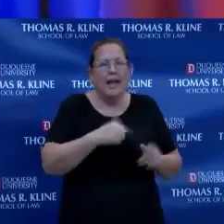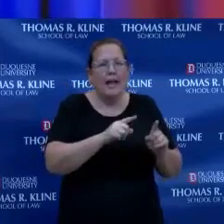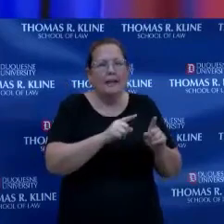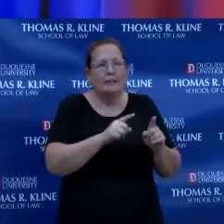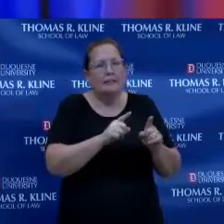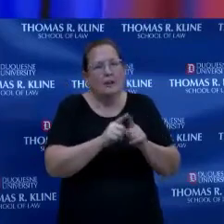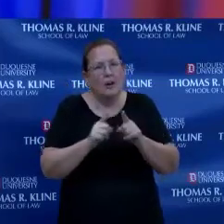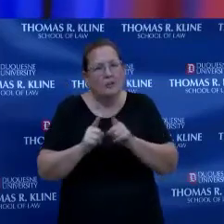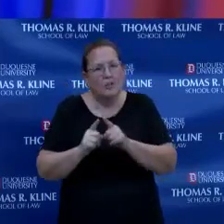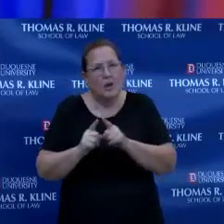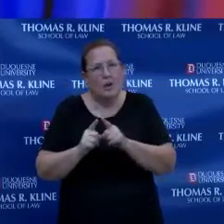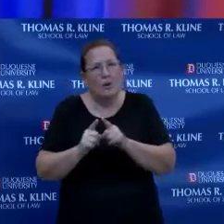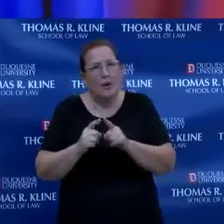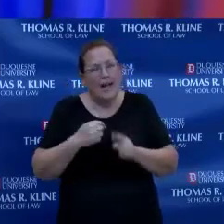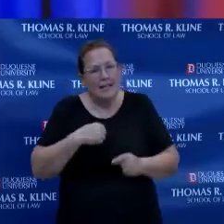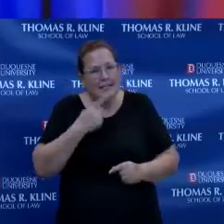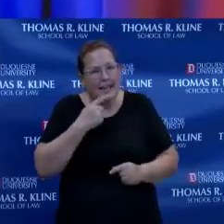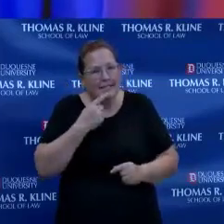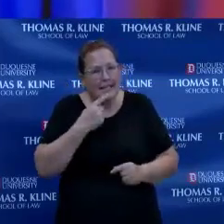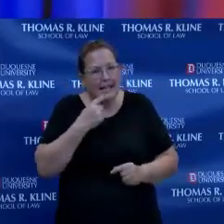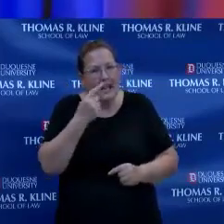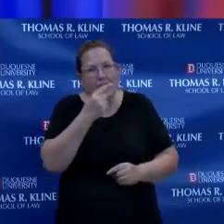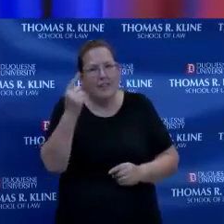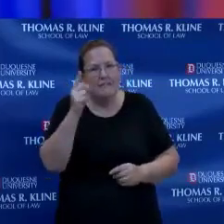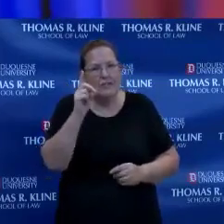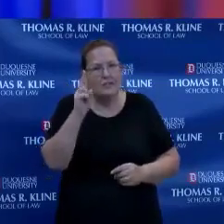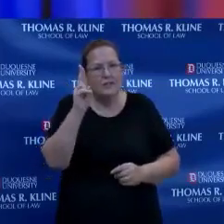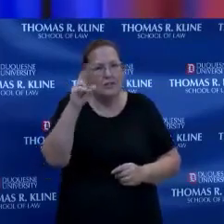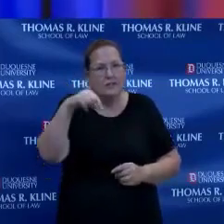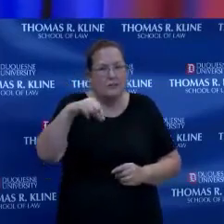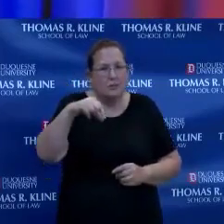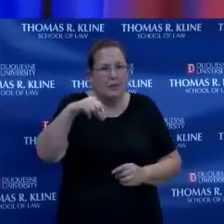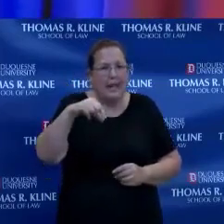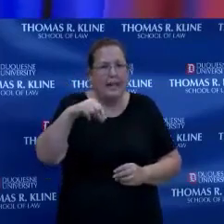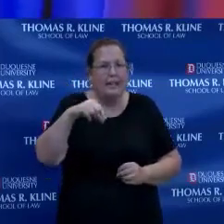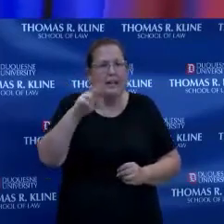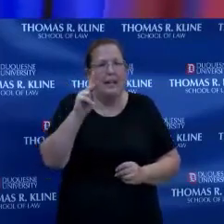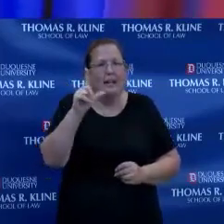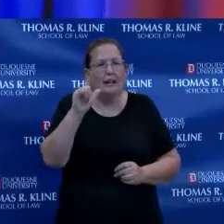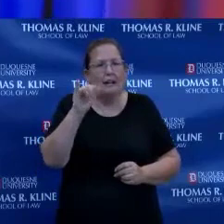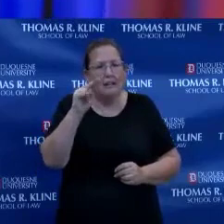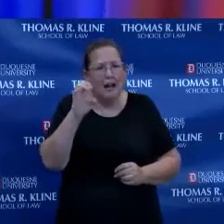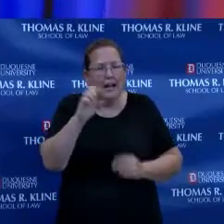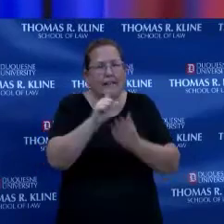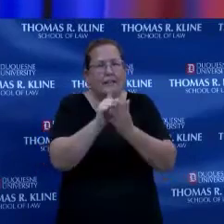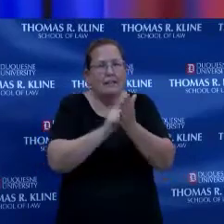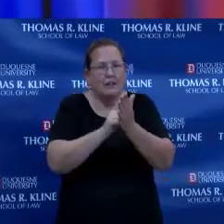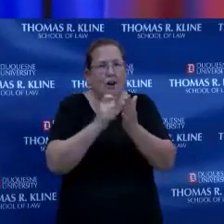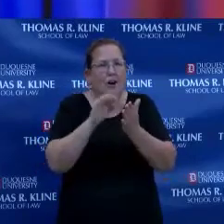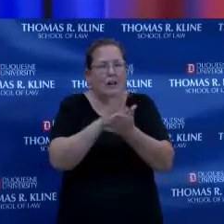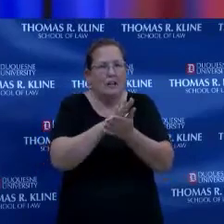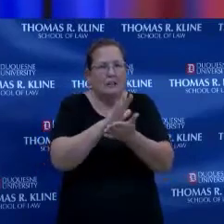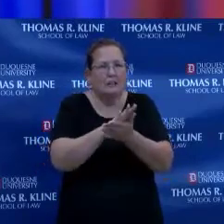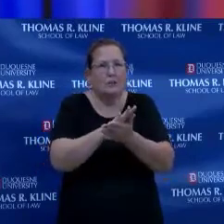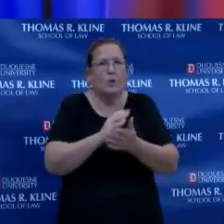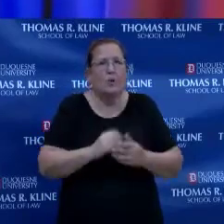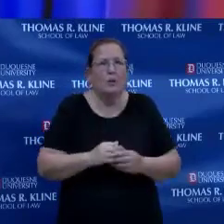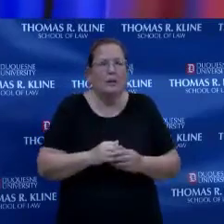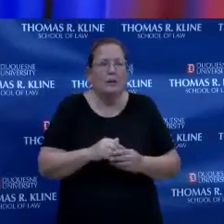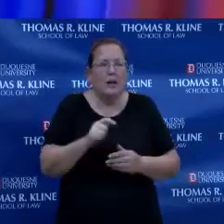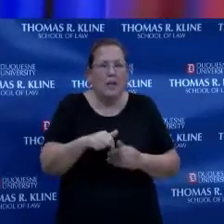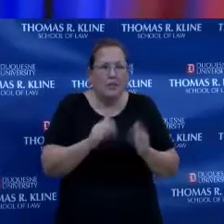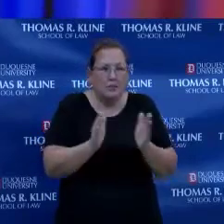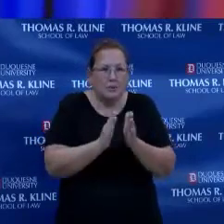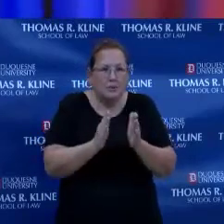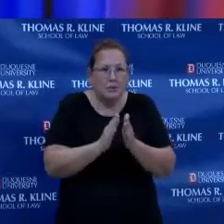said, the very first of the Duquesne Kline School of Law. The first commencement was actually a small